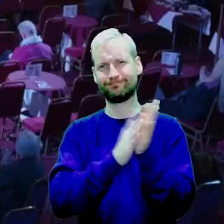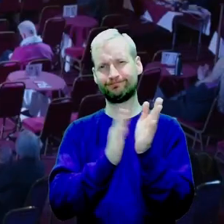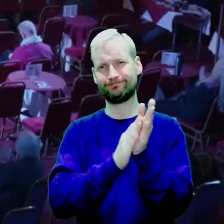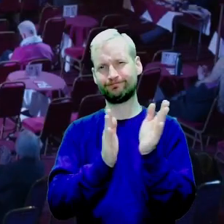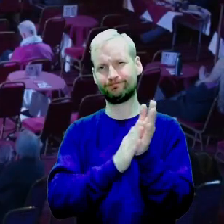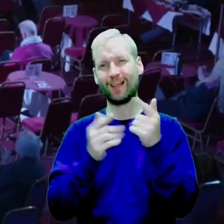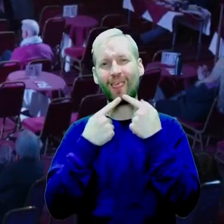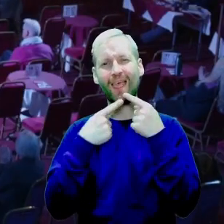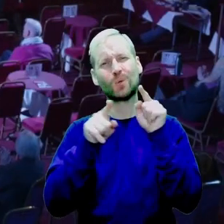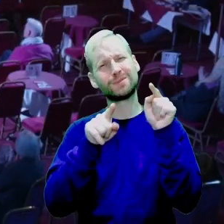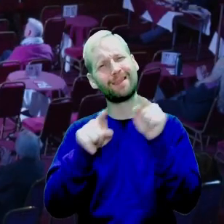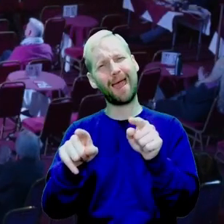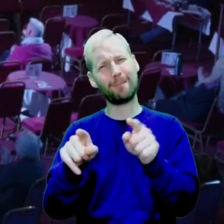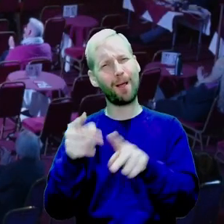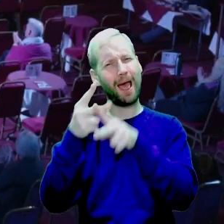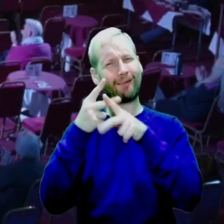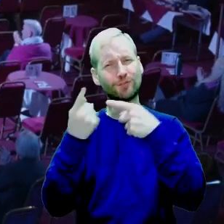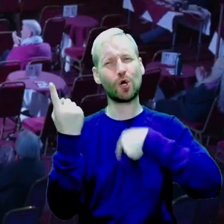much.